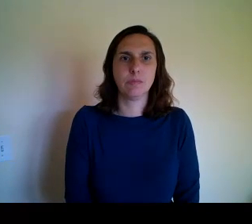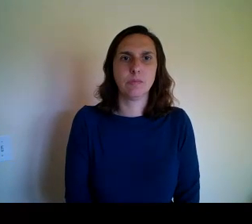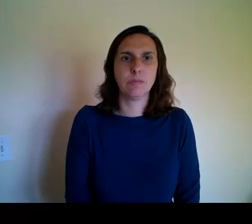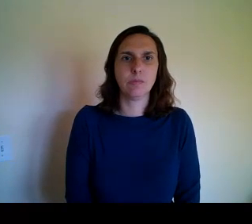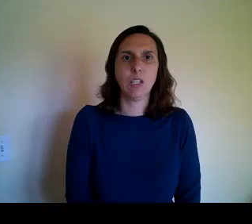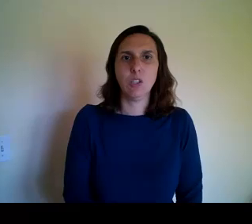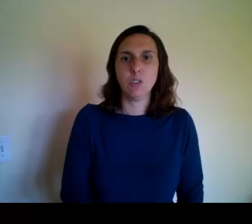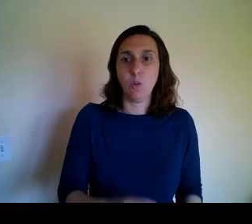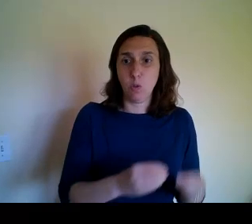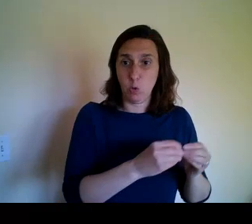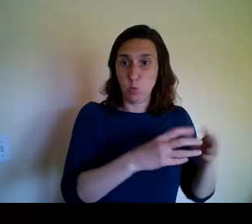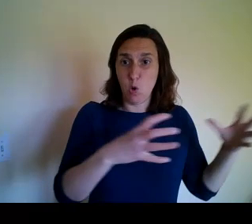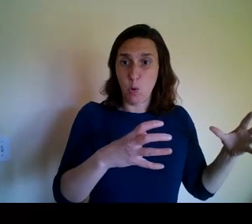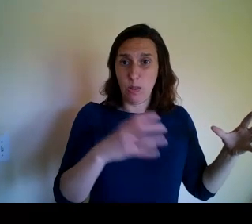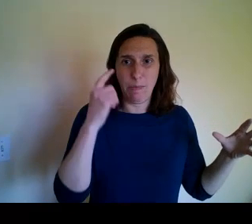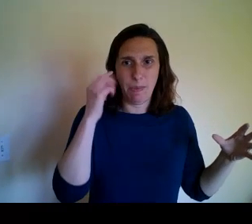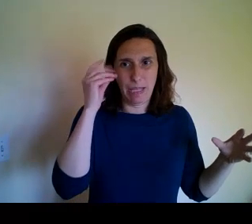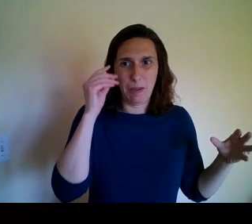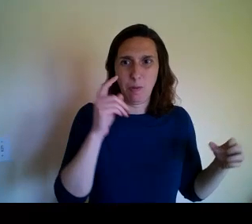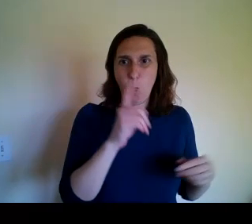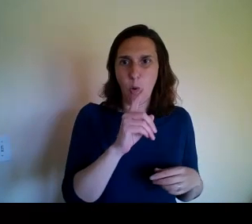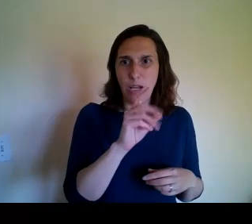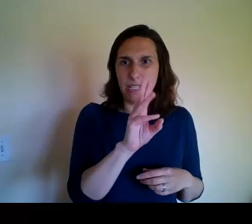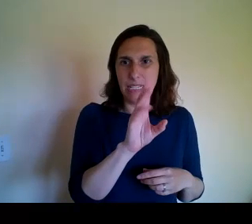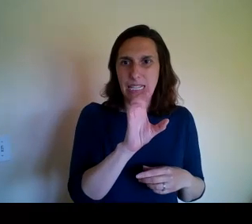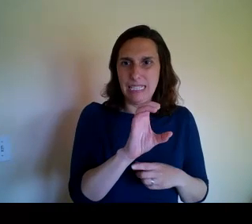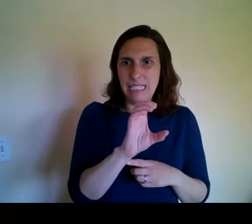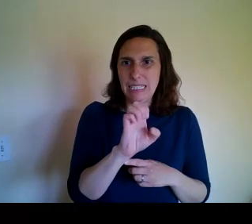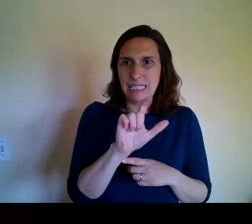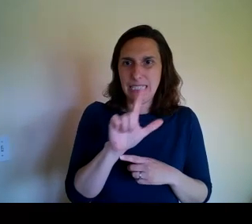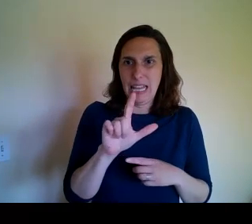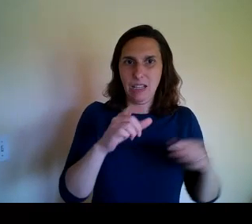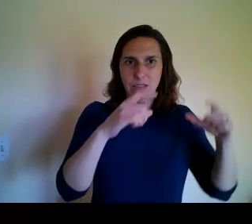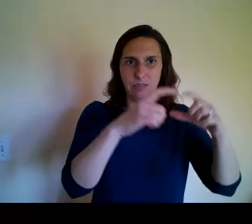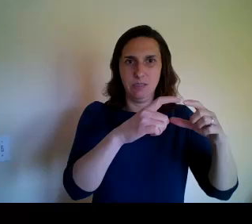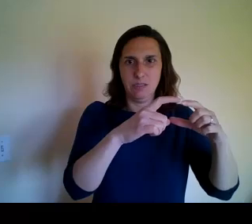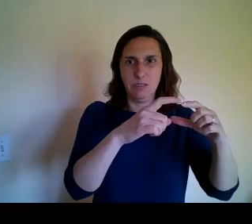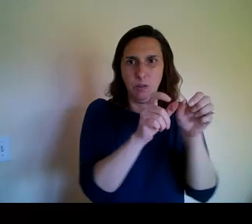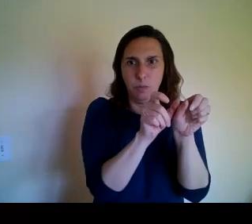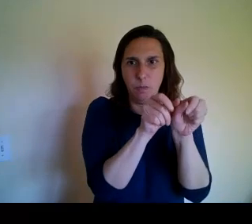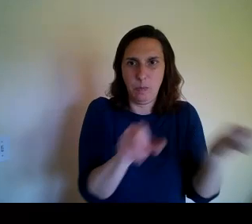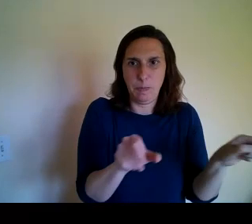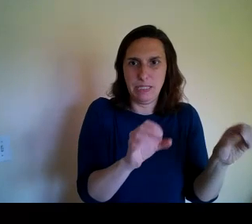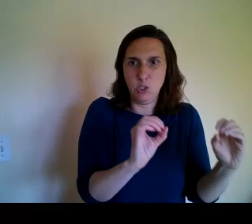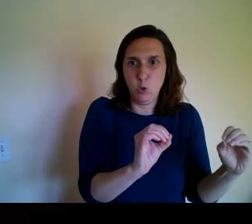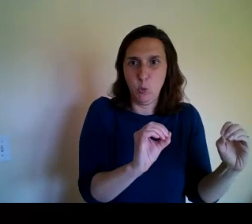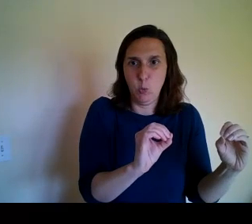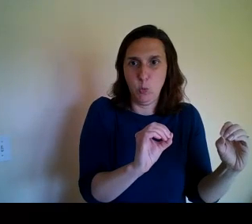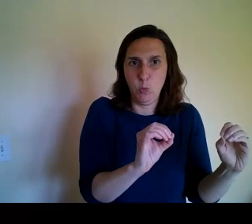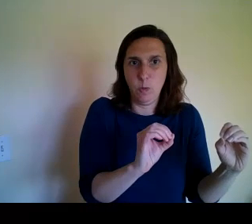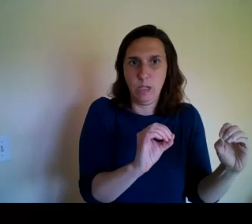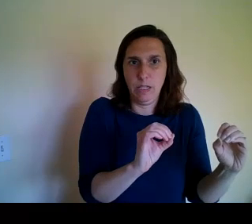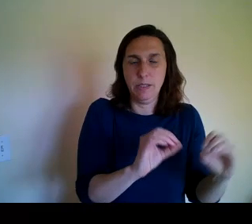one cell that splits into 2, or some population bit that splits into